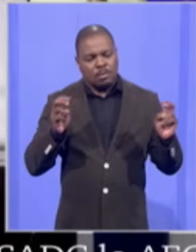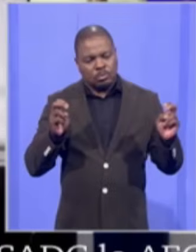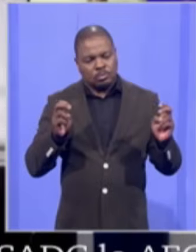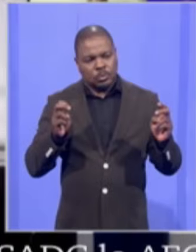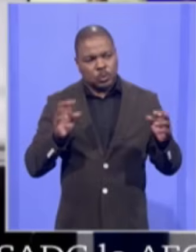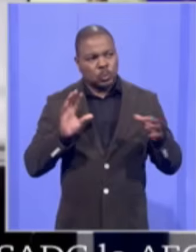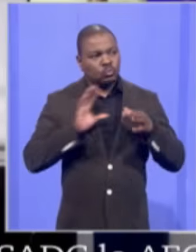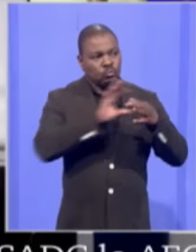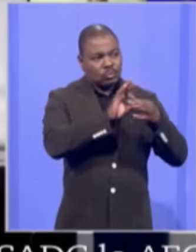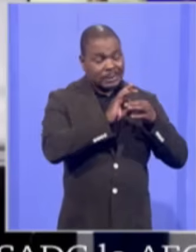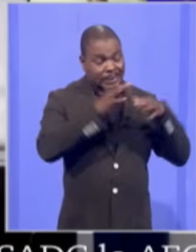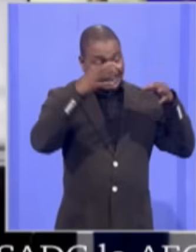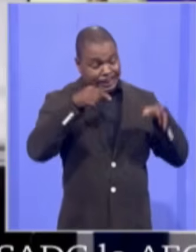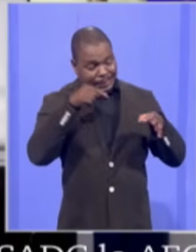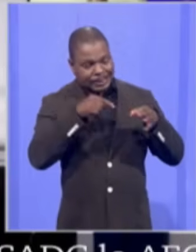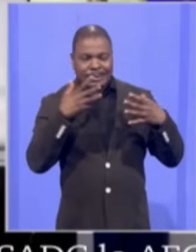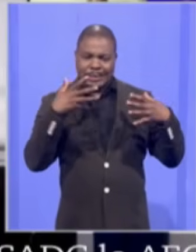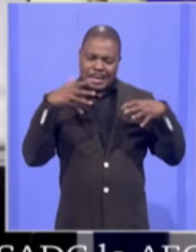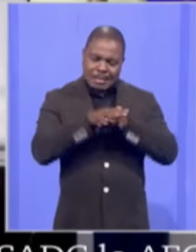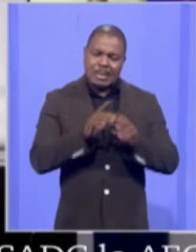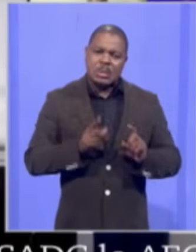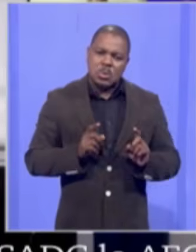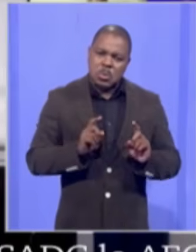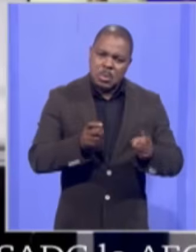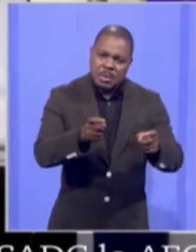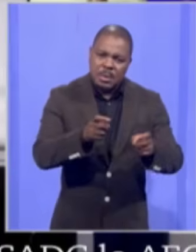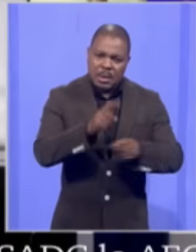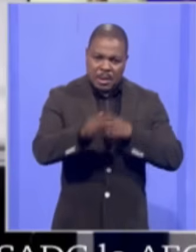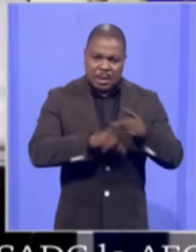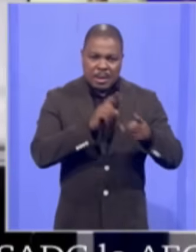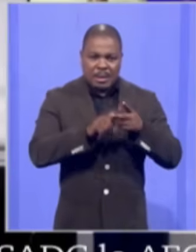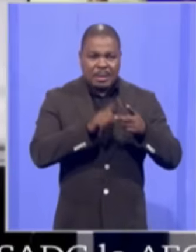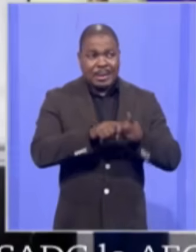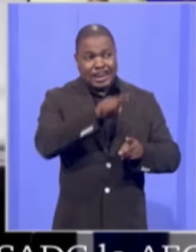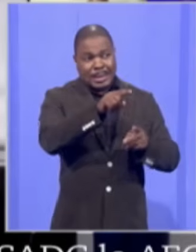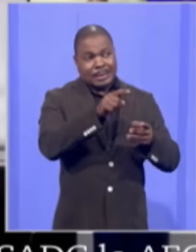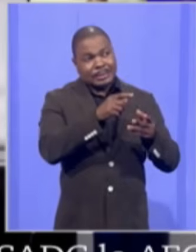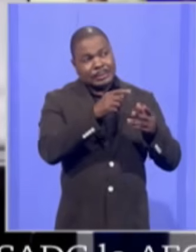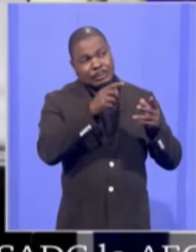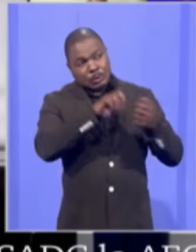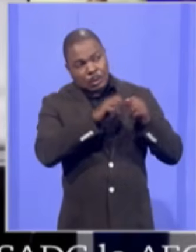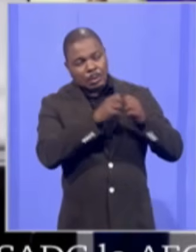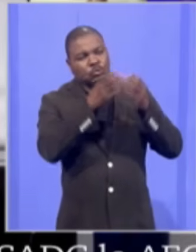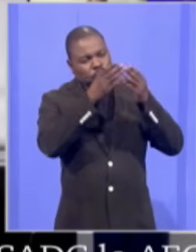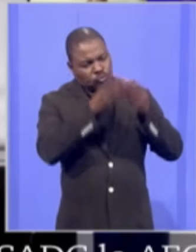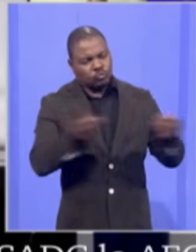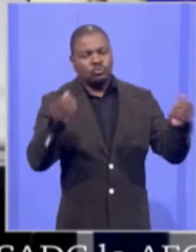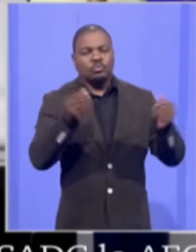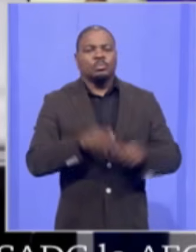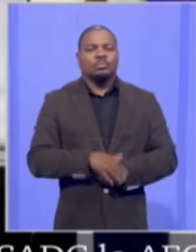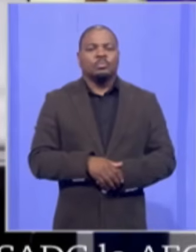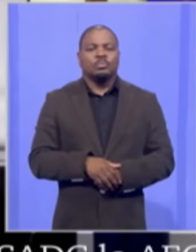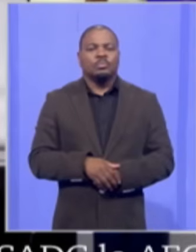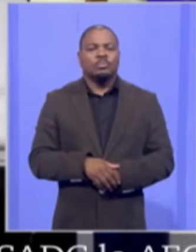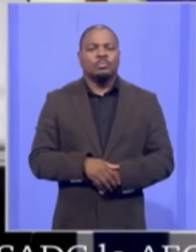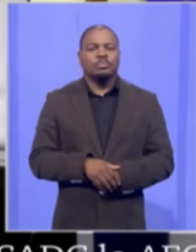interventions to arrest these worrisome developments.